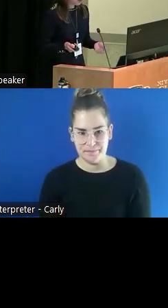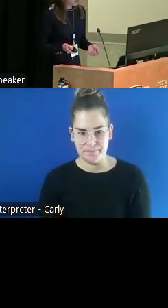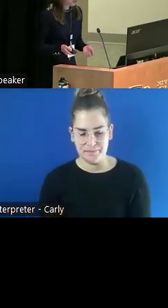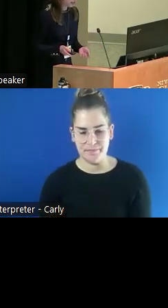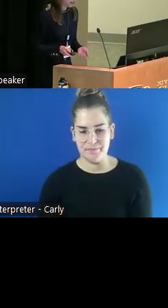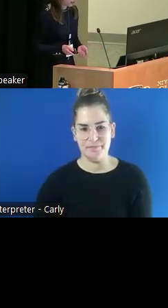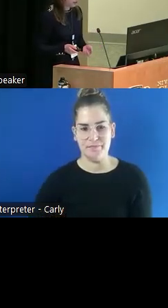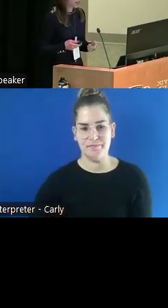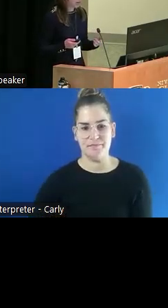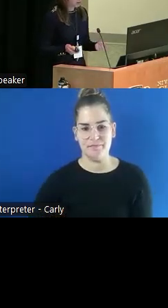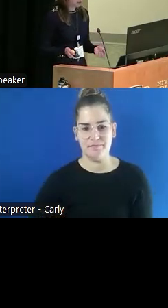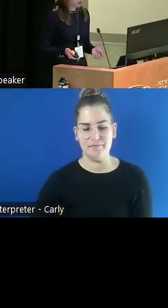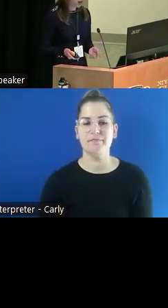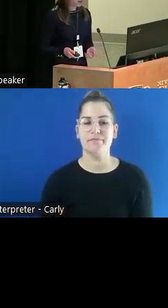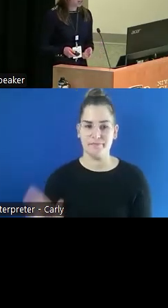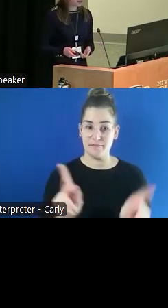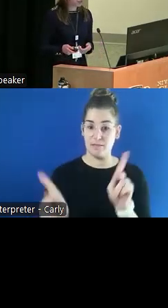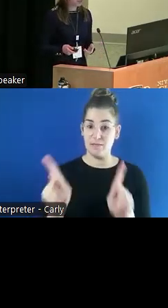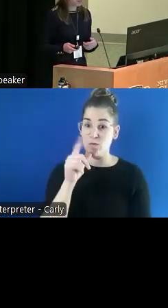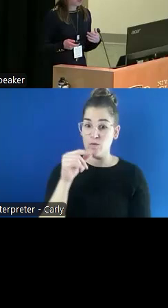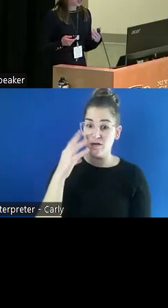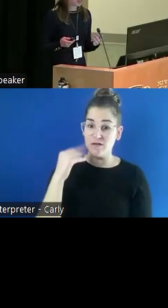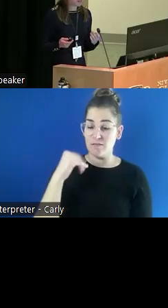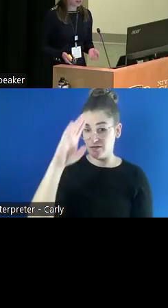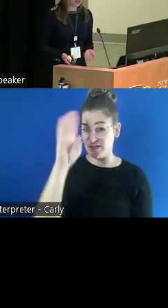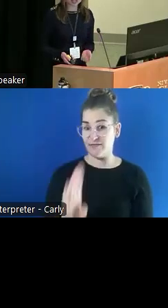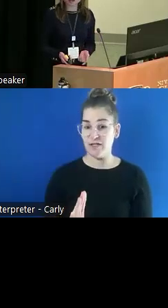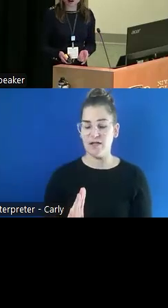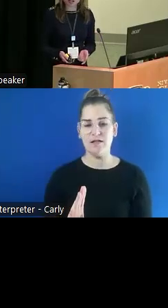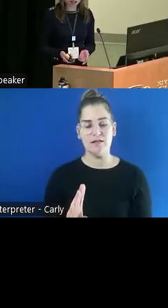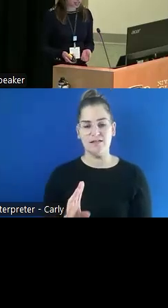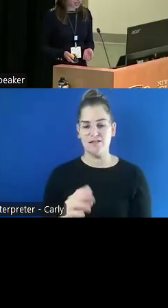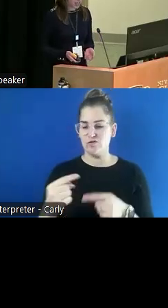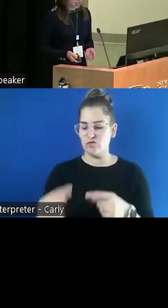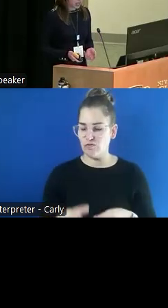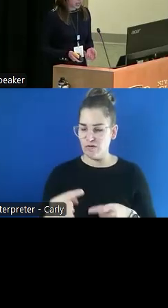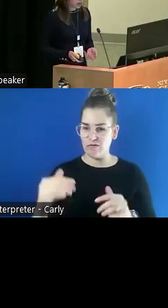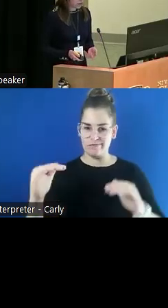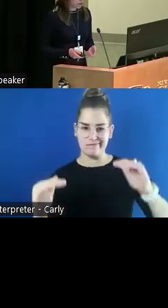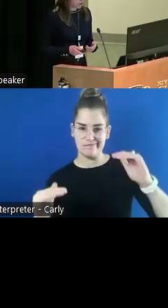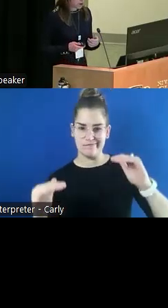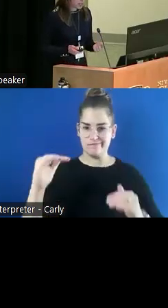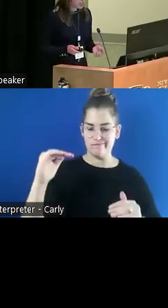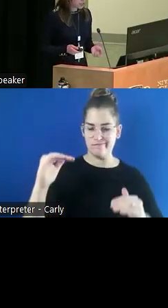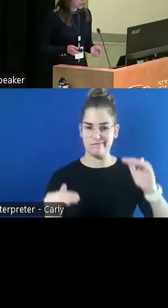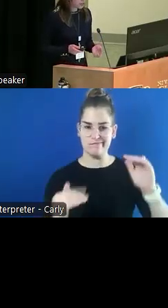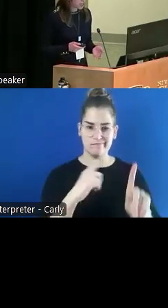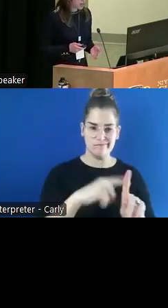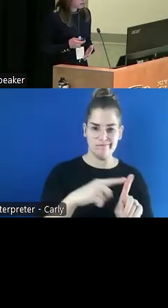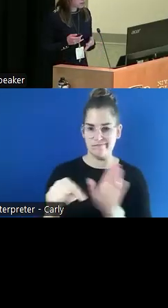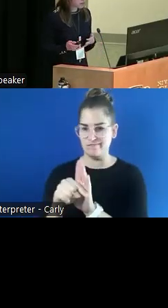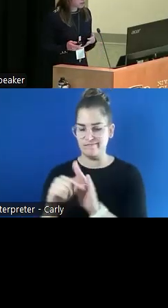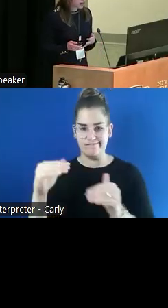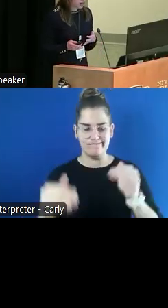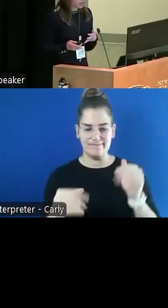People with schizophrenia, for example, often have trouble measuring benefits and costs and weighing these so that they